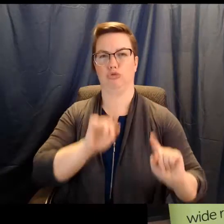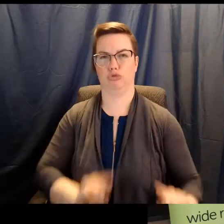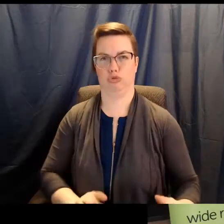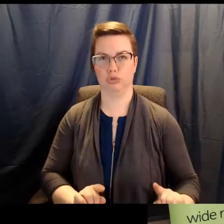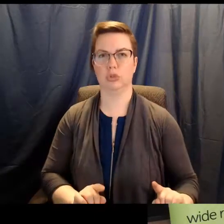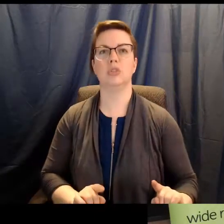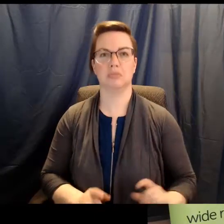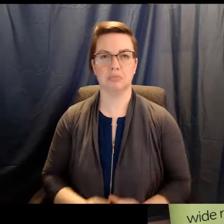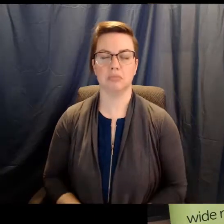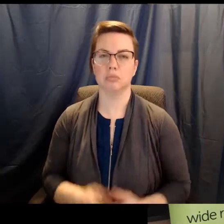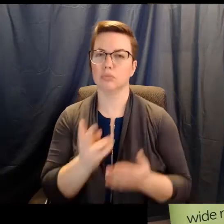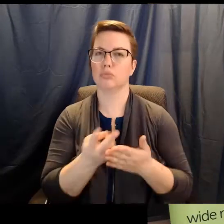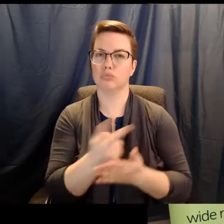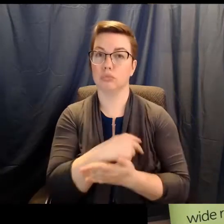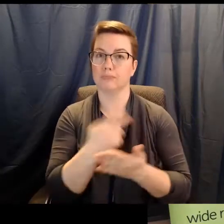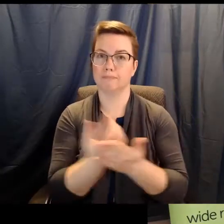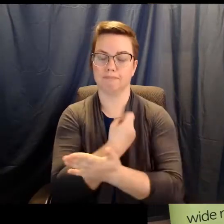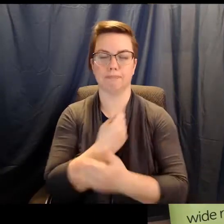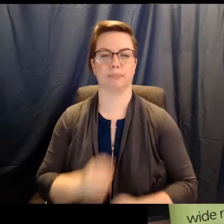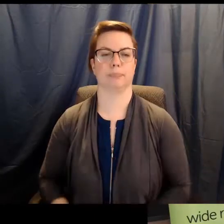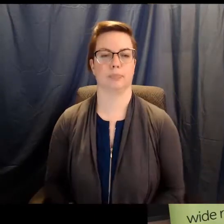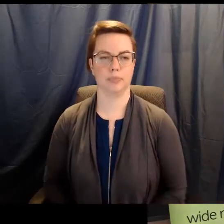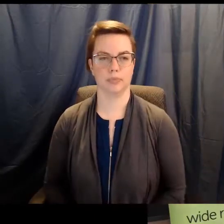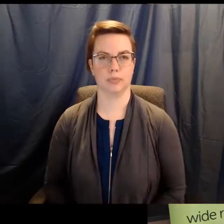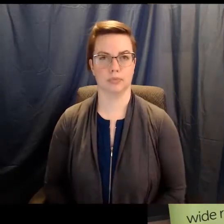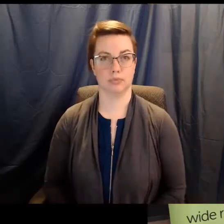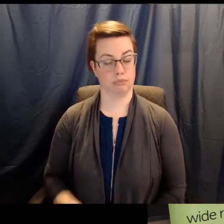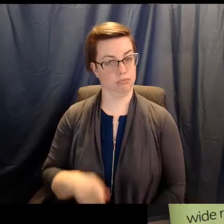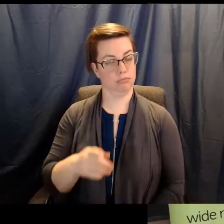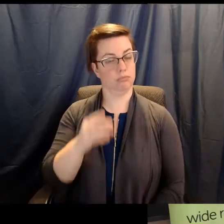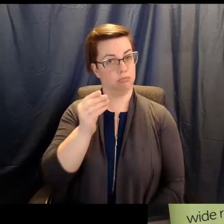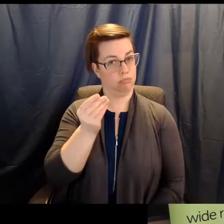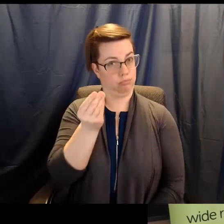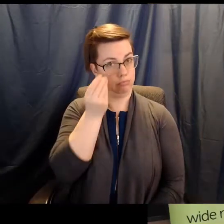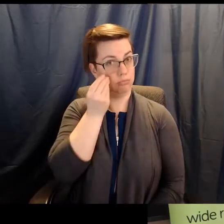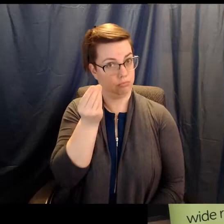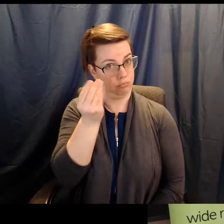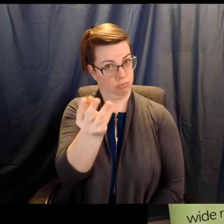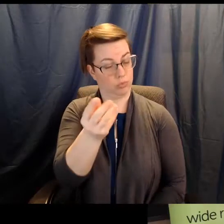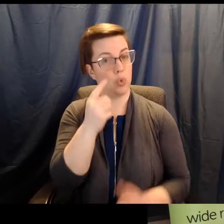answers. Now what you're going to notice about this